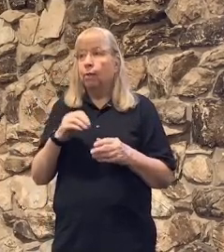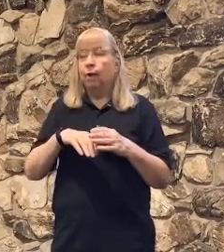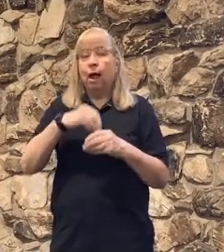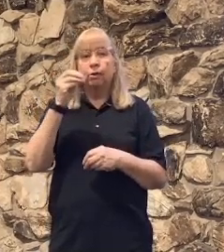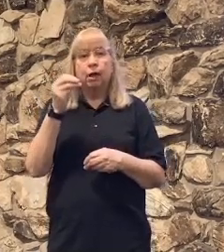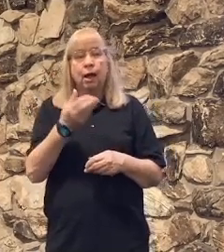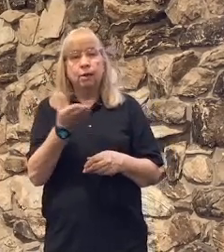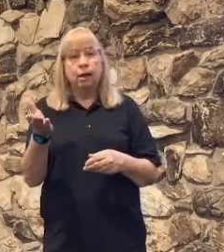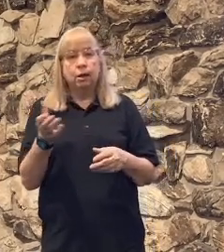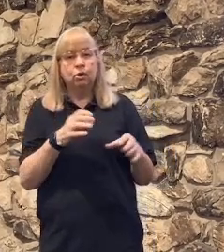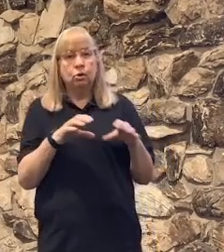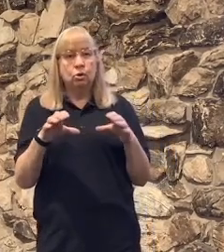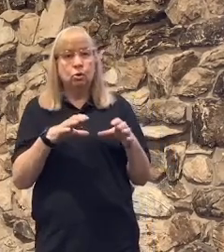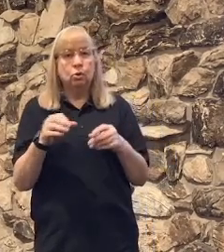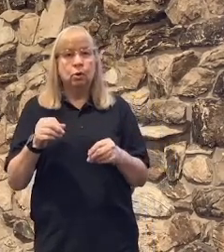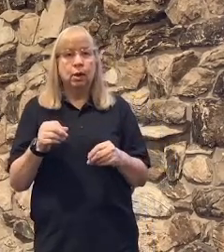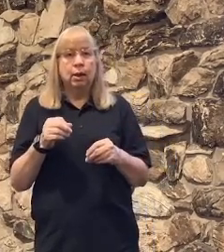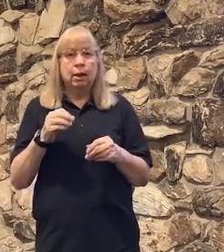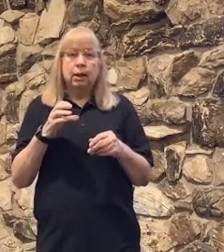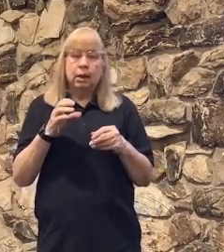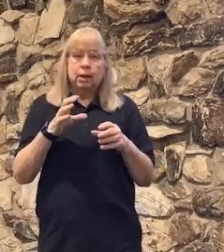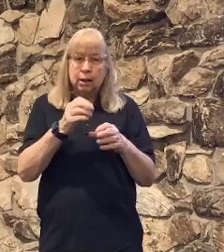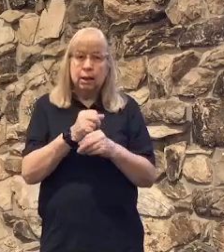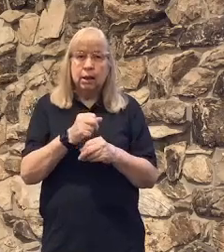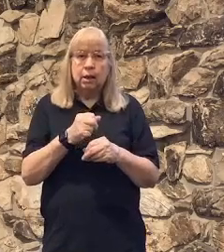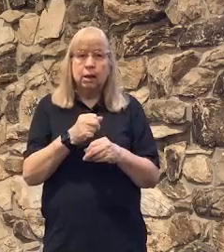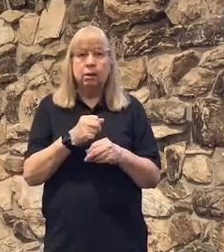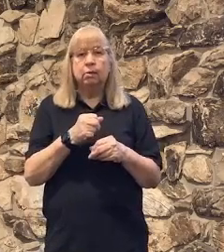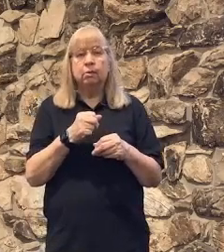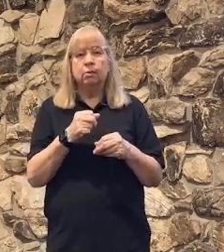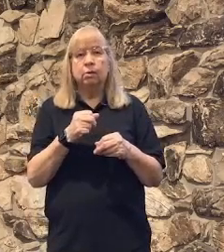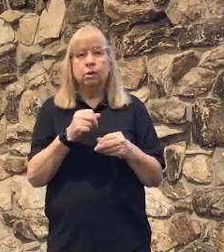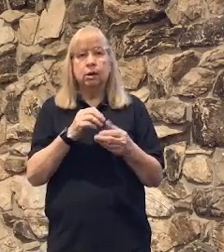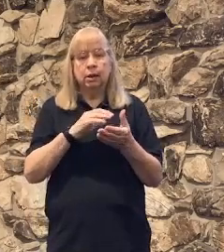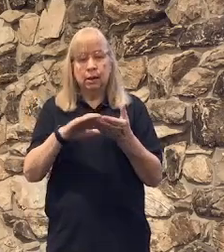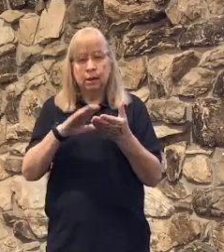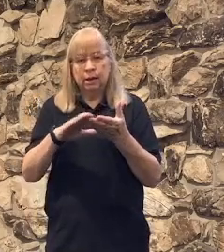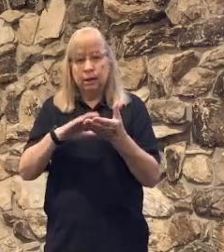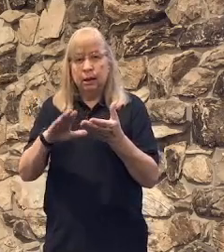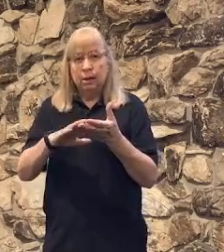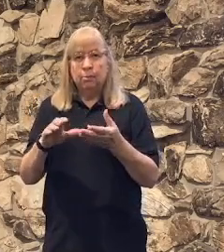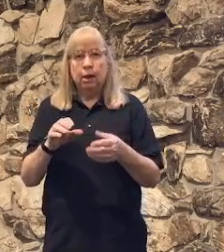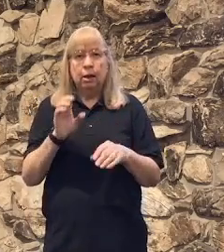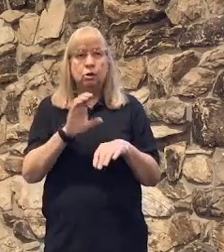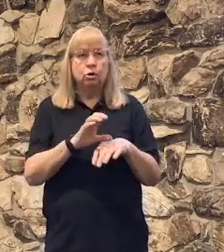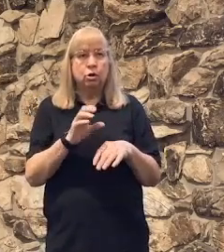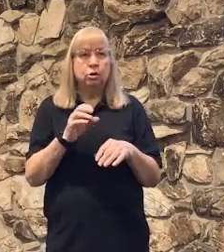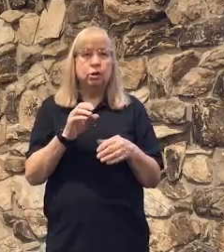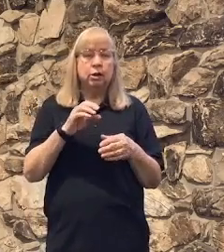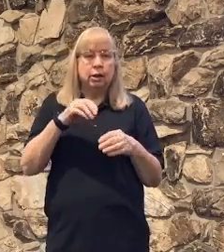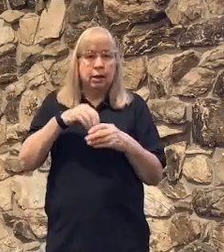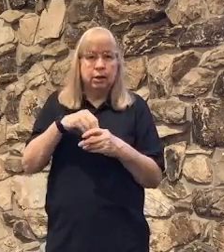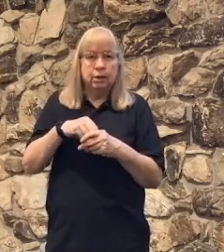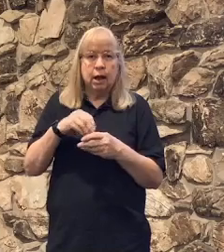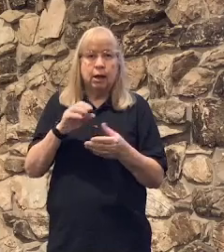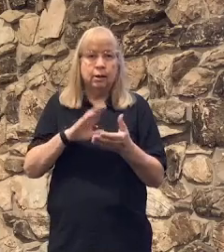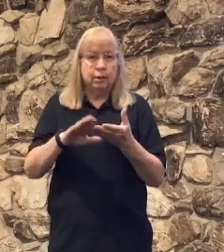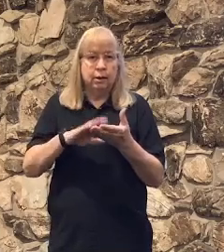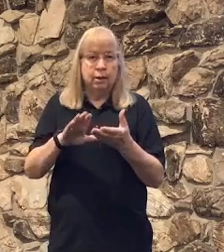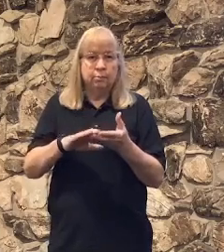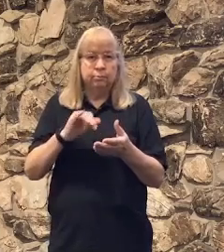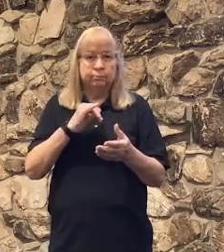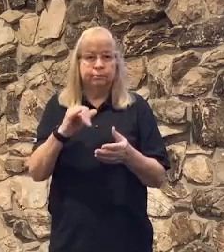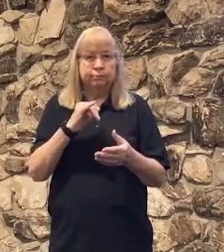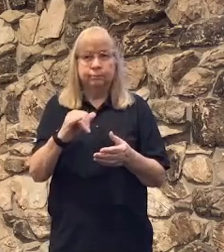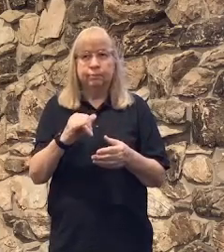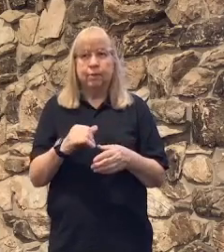heavy. It's just all just getting rid of some stuff outside and a little bit of church cleanup inside and then on the exterior. So thank you, and we look forward to seeing